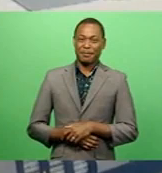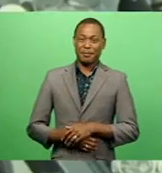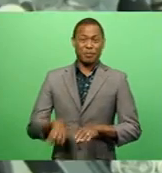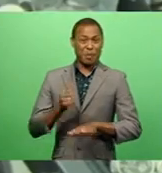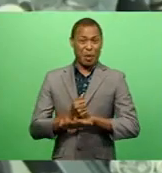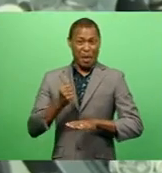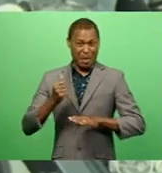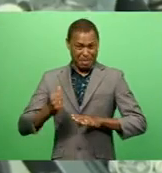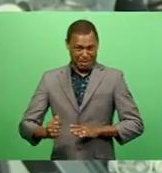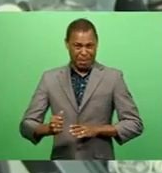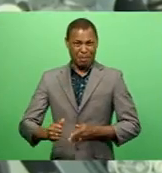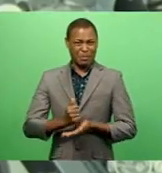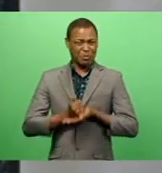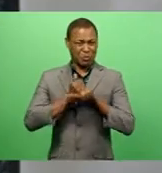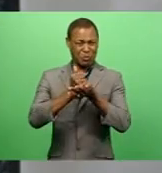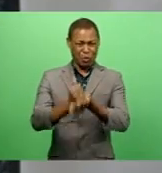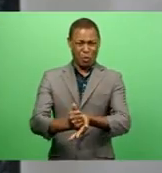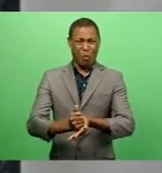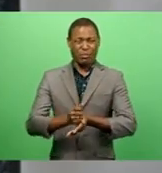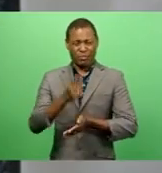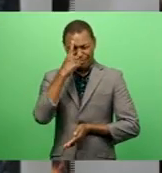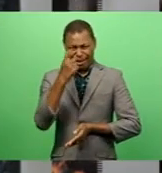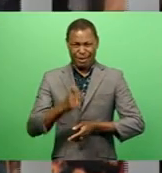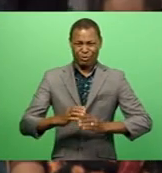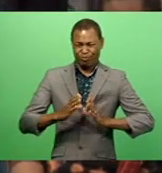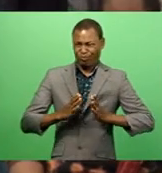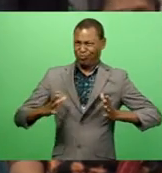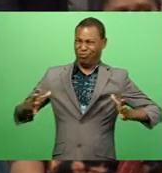Government backs idea of a large Fijian-owned bank.